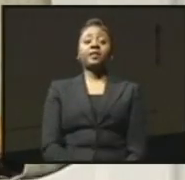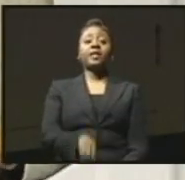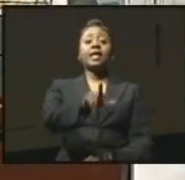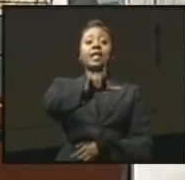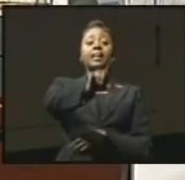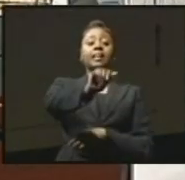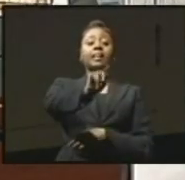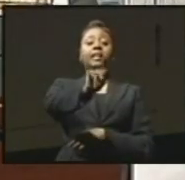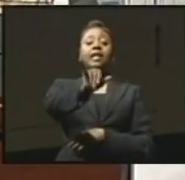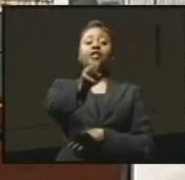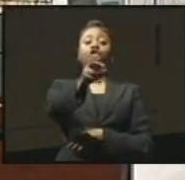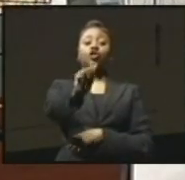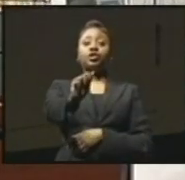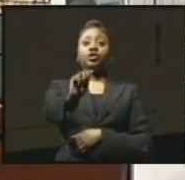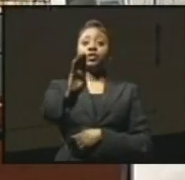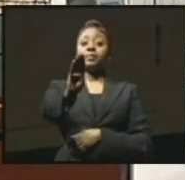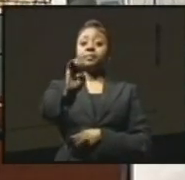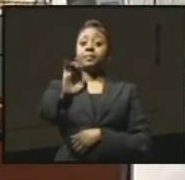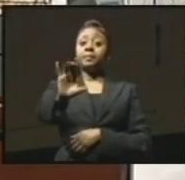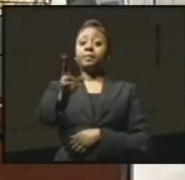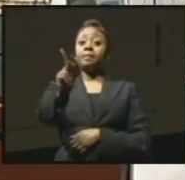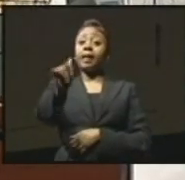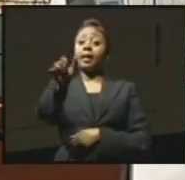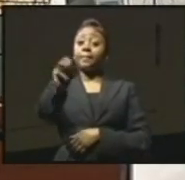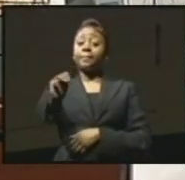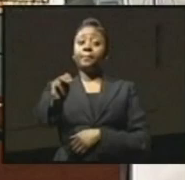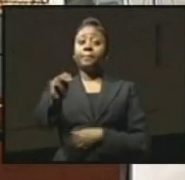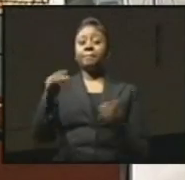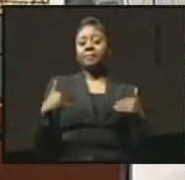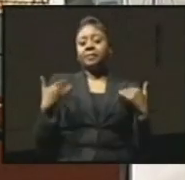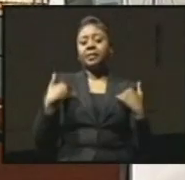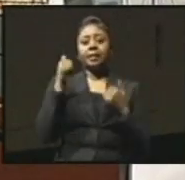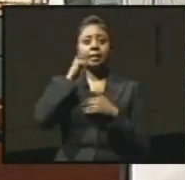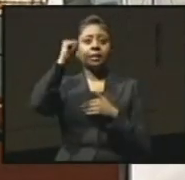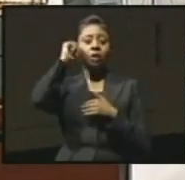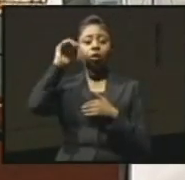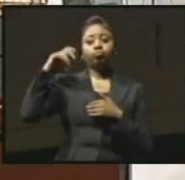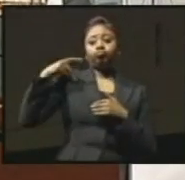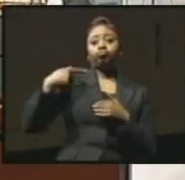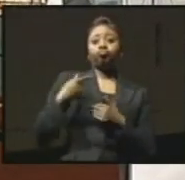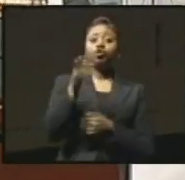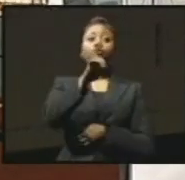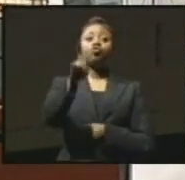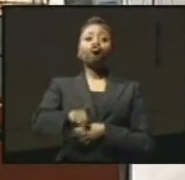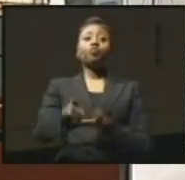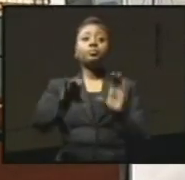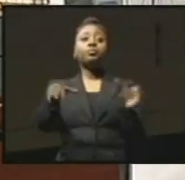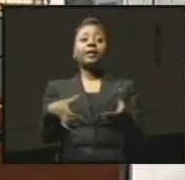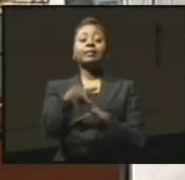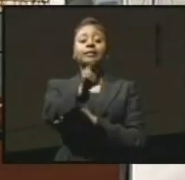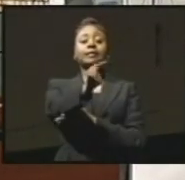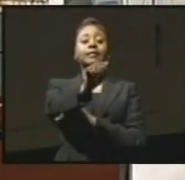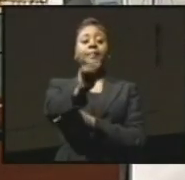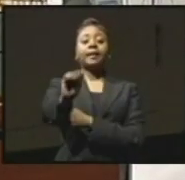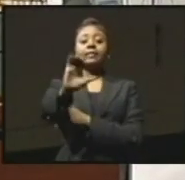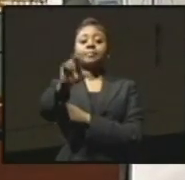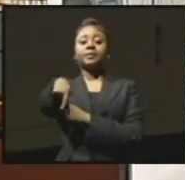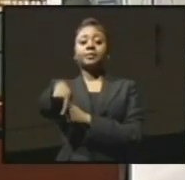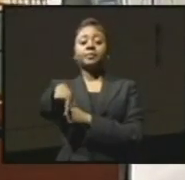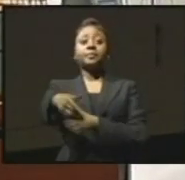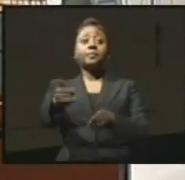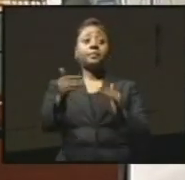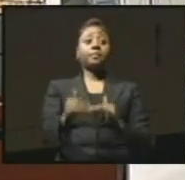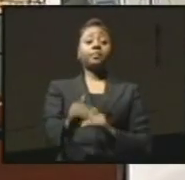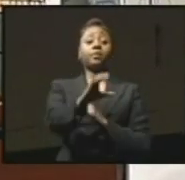Lakeisha Beckton, Young Adult Chair, Detroit Branch, NAACP. Ms.